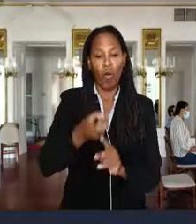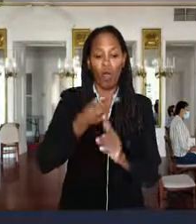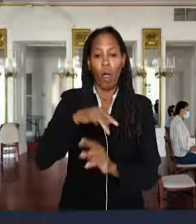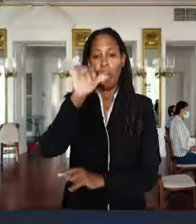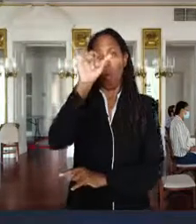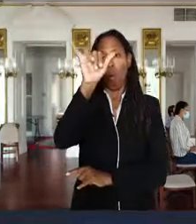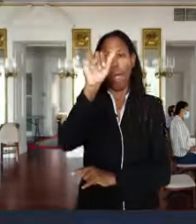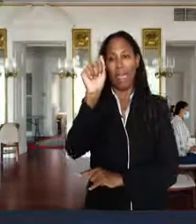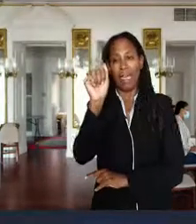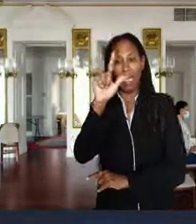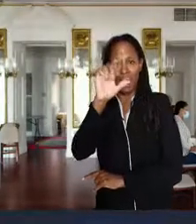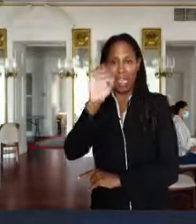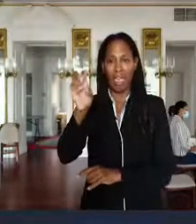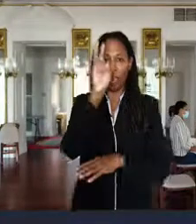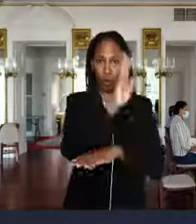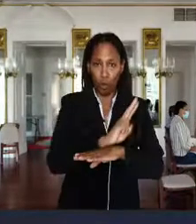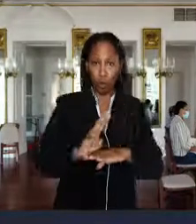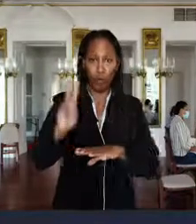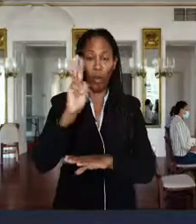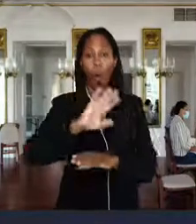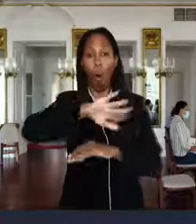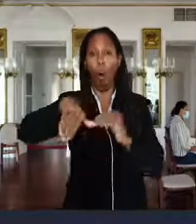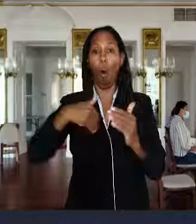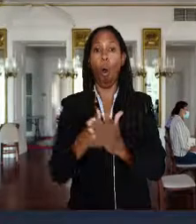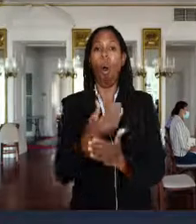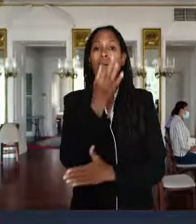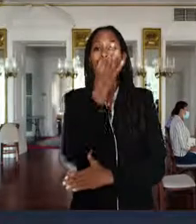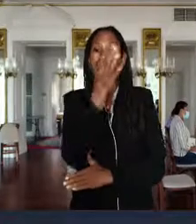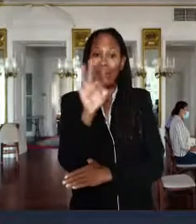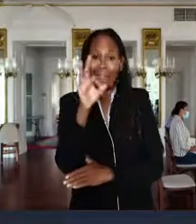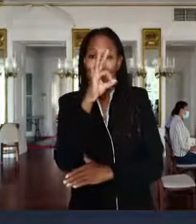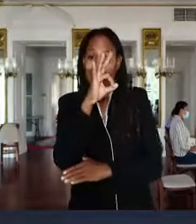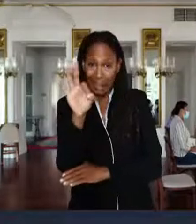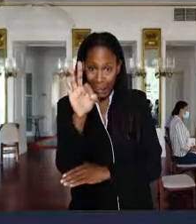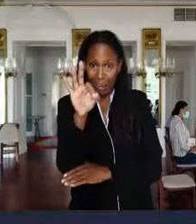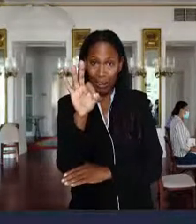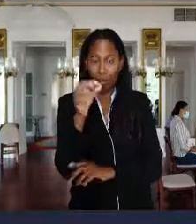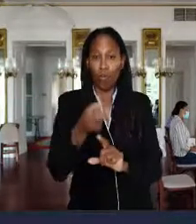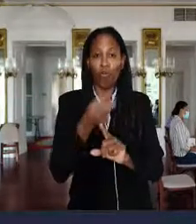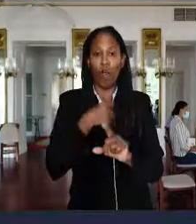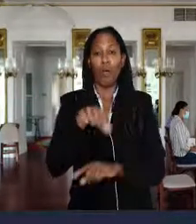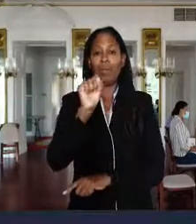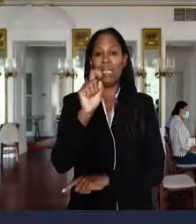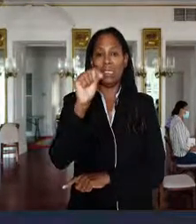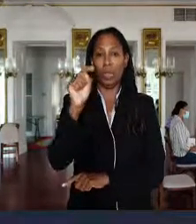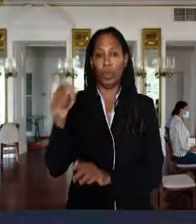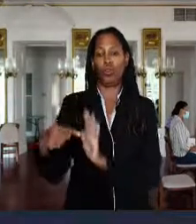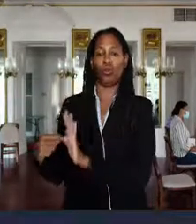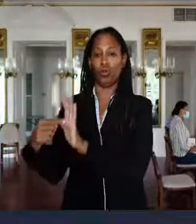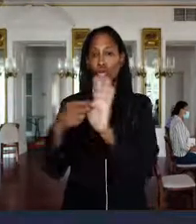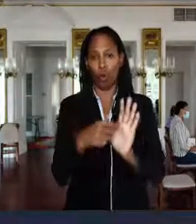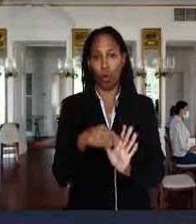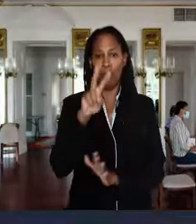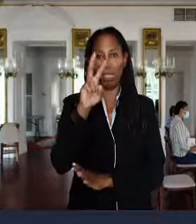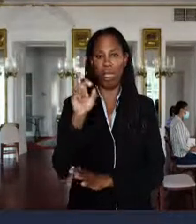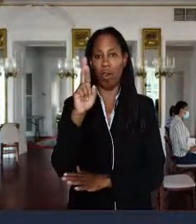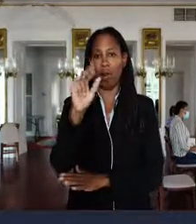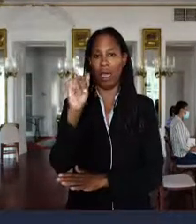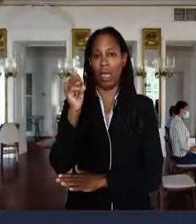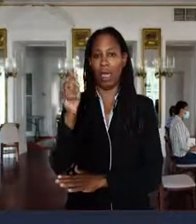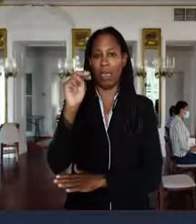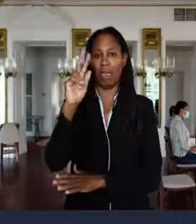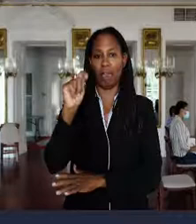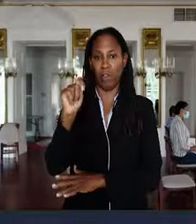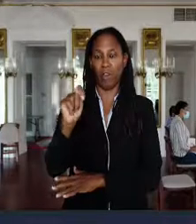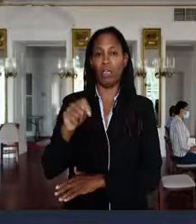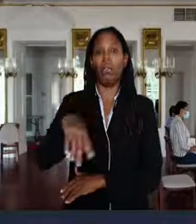all 19 samples from St. Thomas are of the variant B.1.1.7, the UK variant, as the governor said, which is also